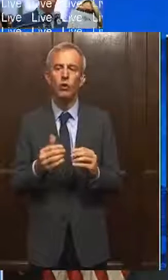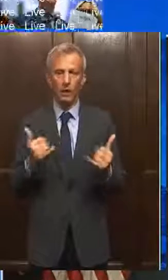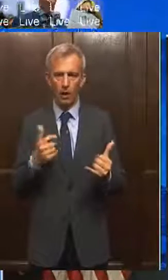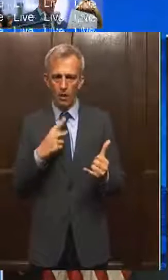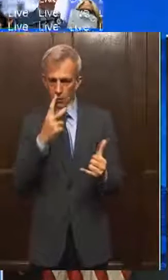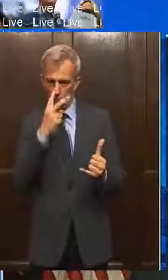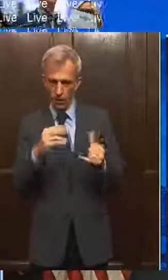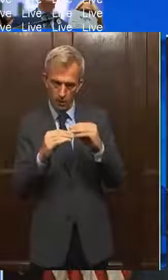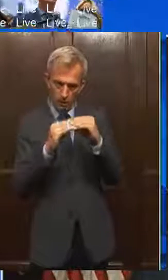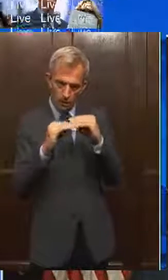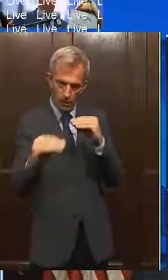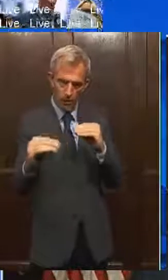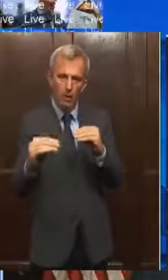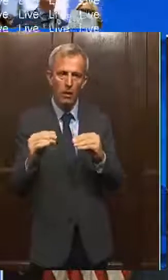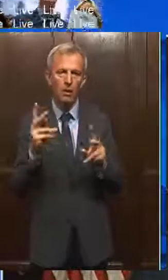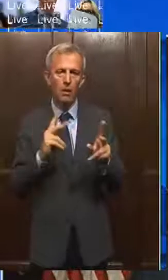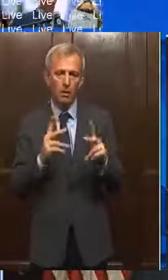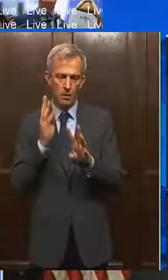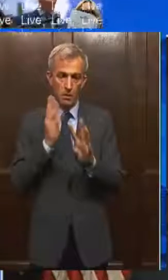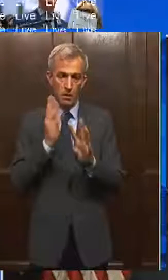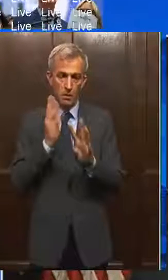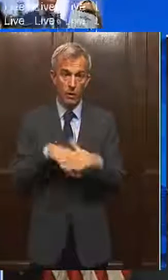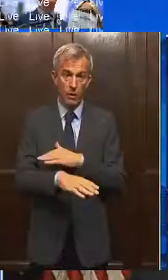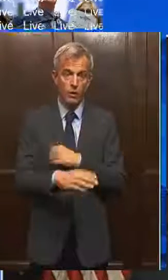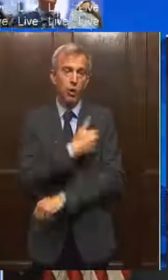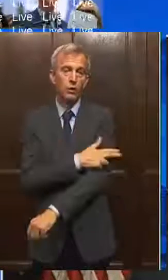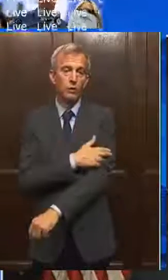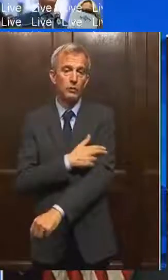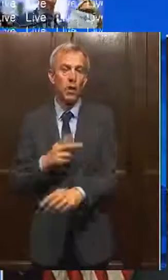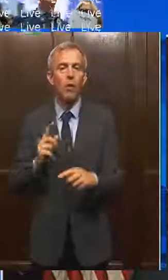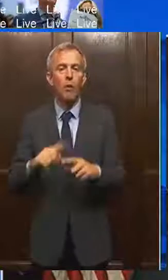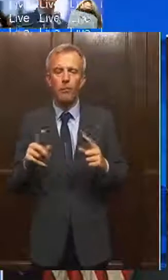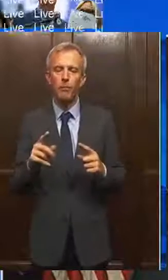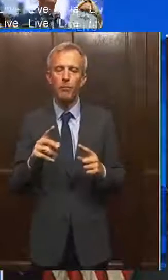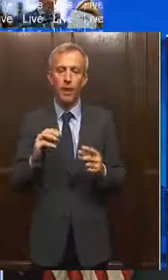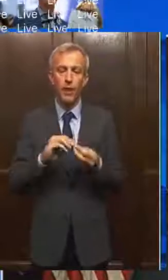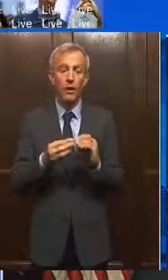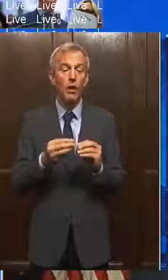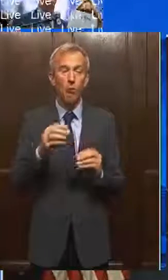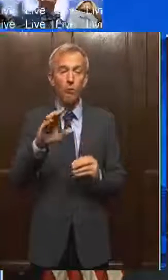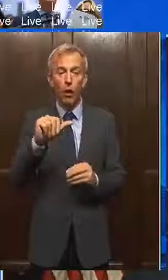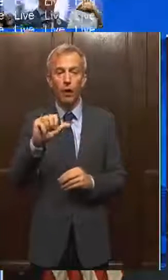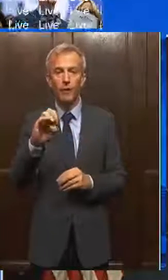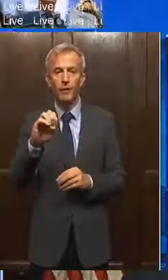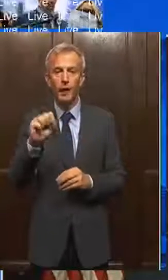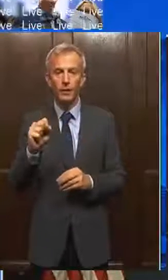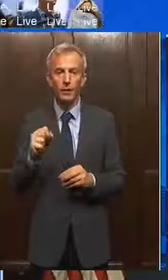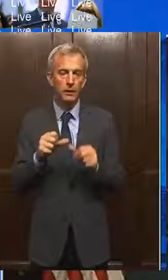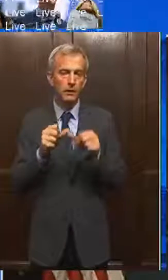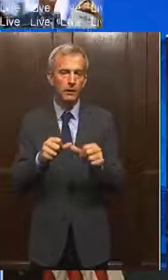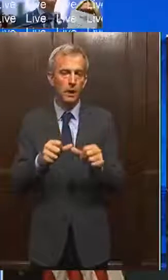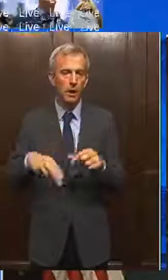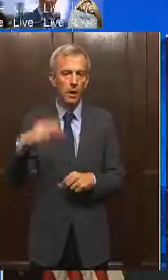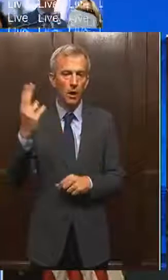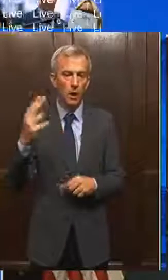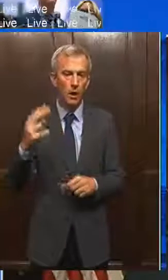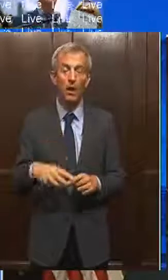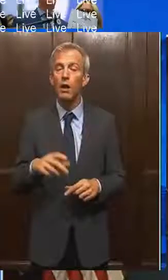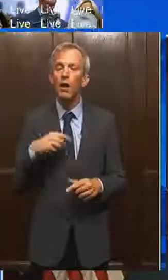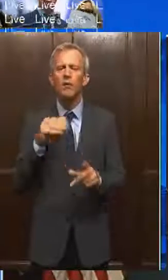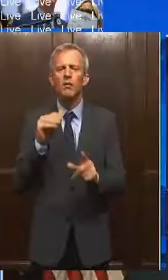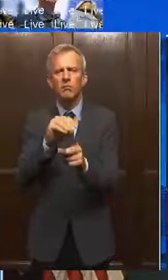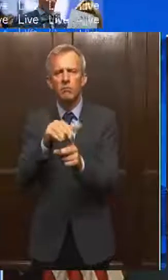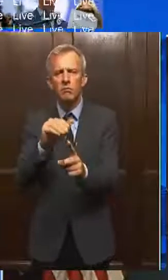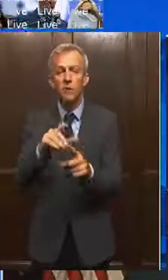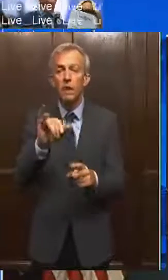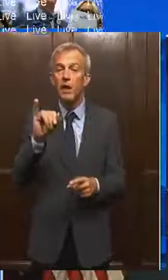hospital admissions. But remember, those cases overall remain high. And I just want to remind everybody, if you have a non-COVID